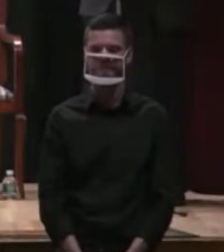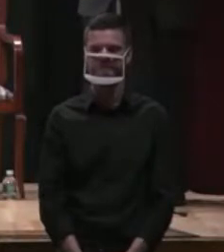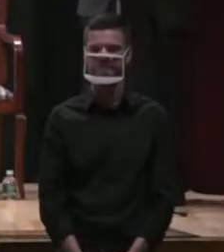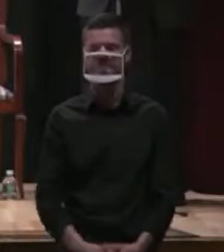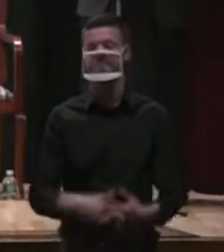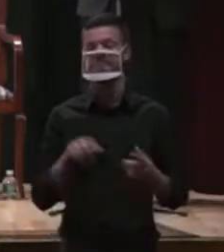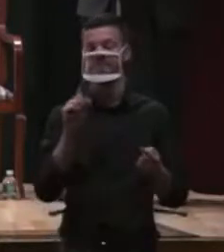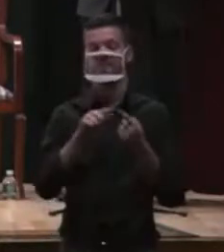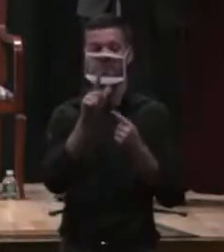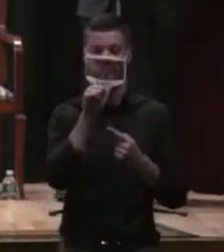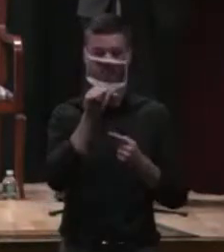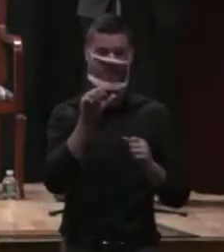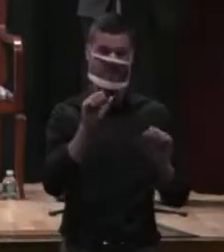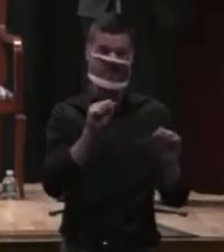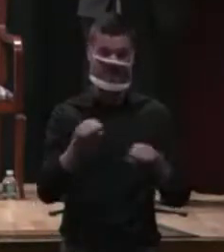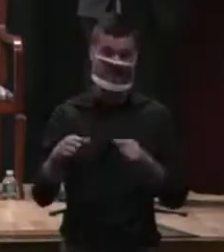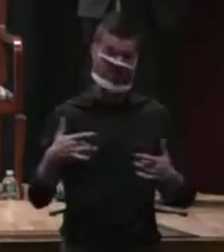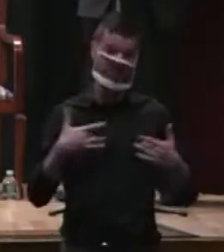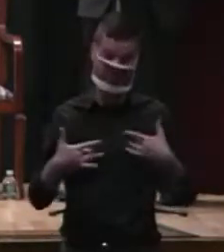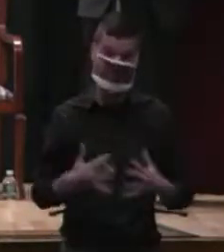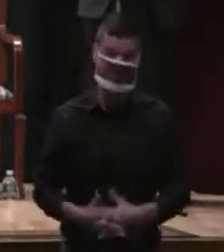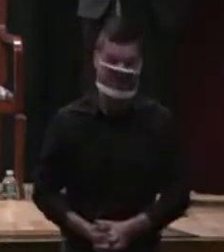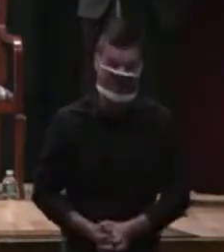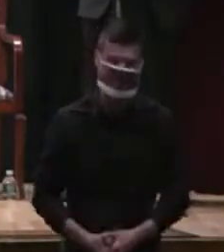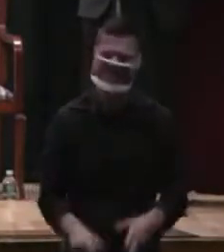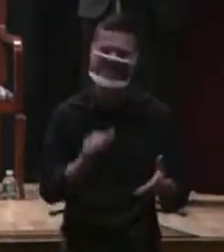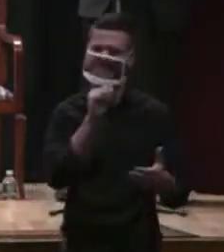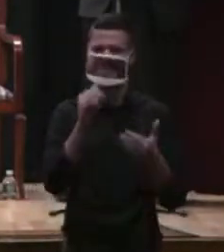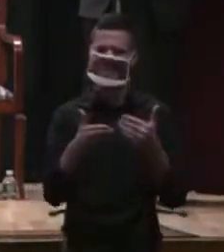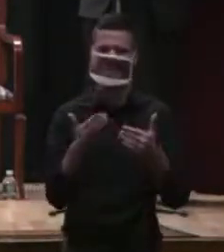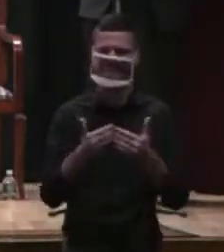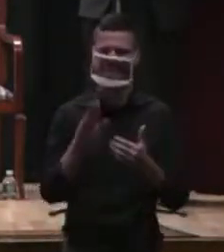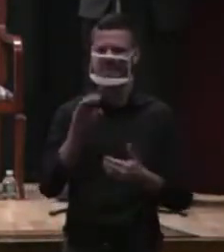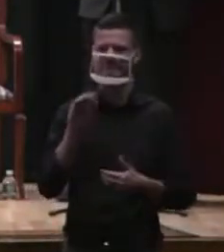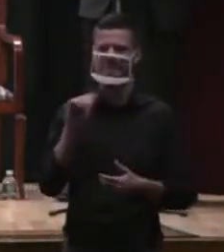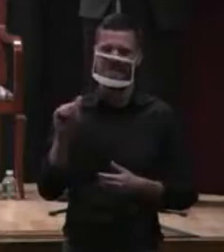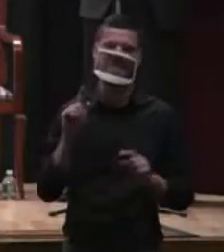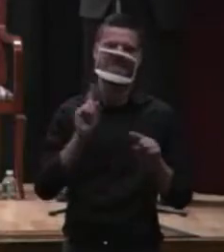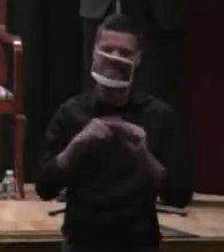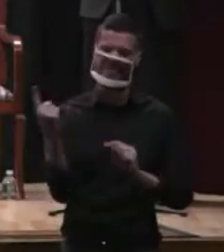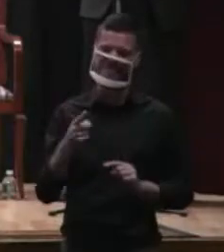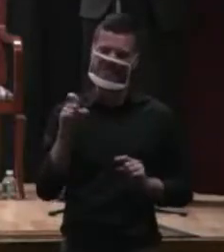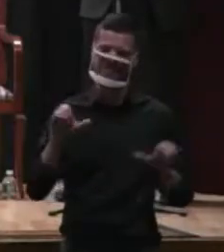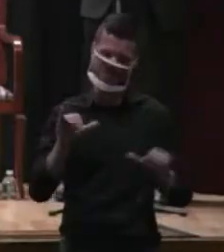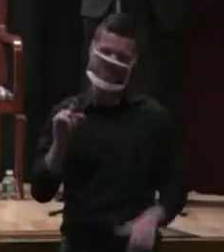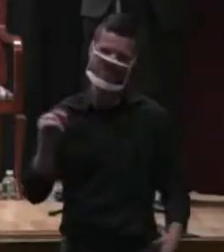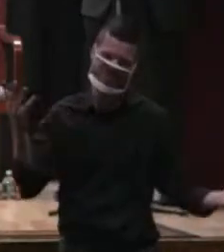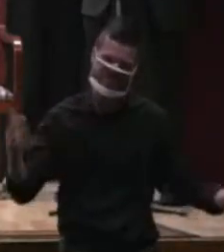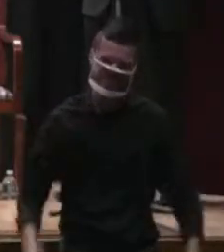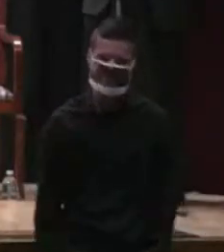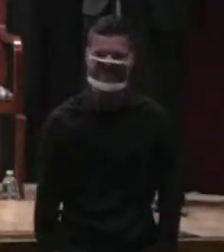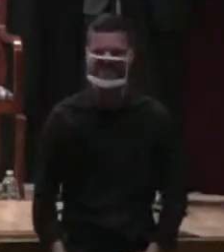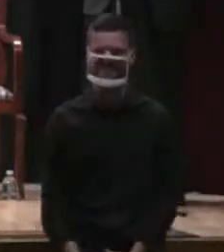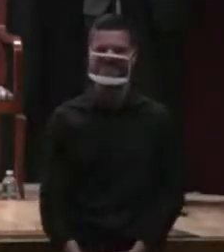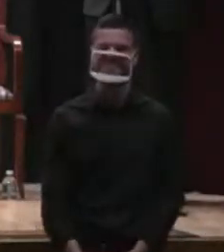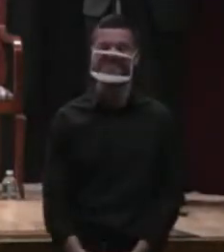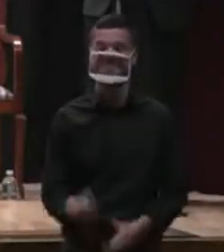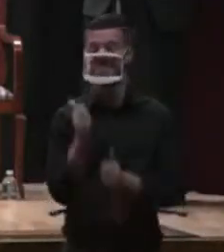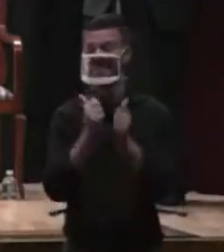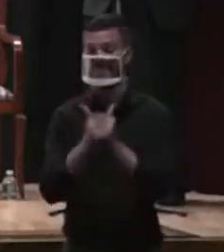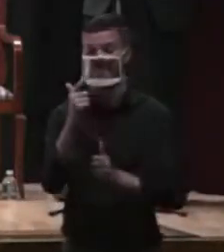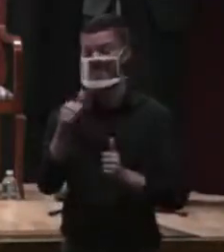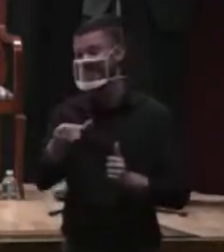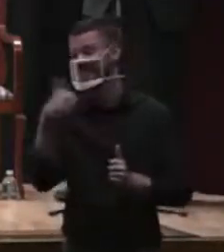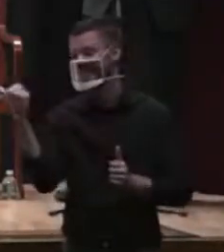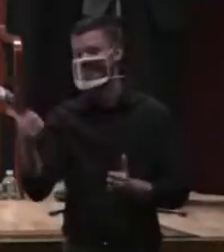To whom it may concern. It's not easy being Bubba, but somebody's got to do it. To everyone